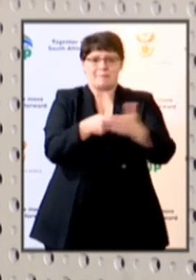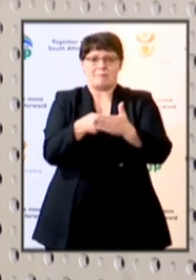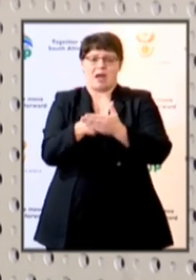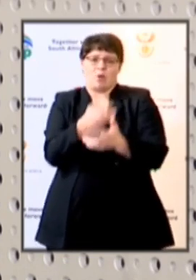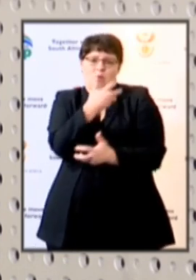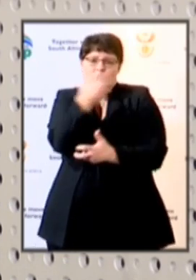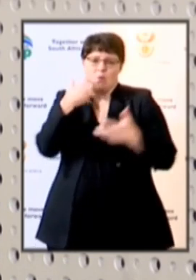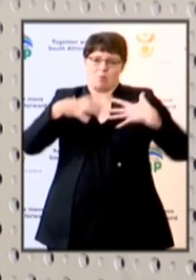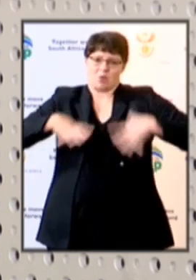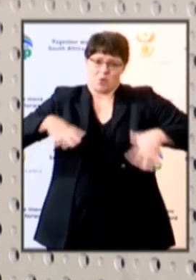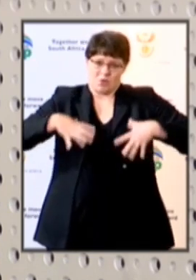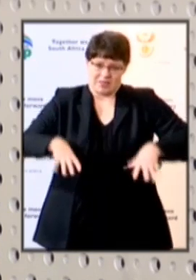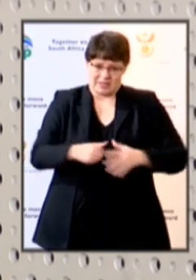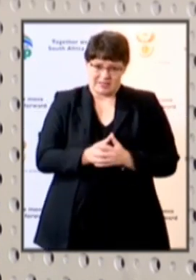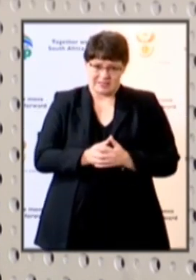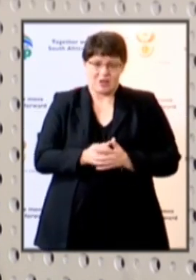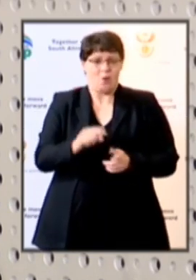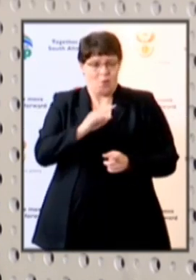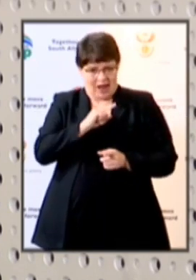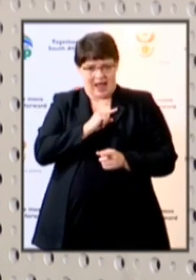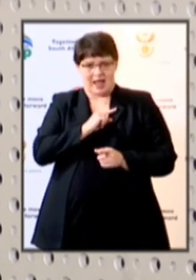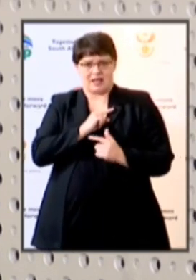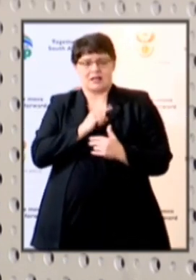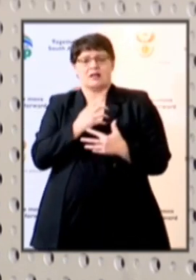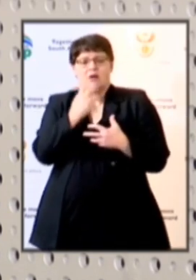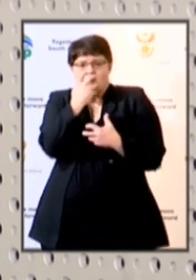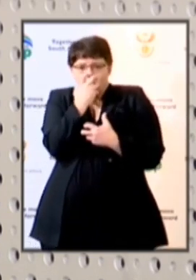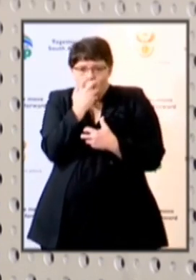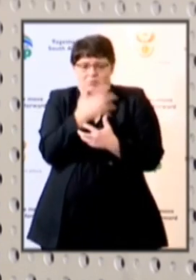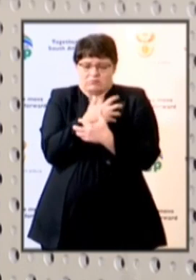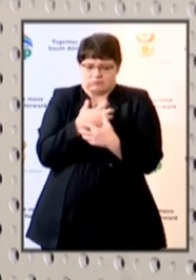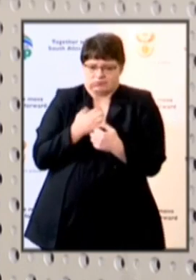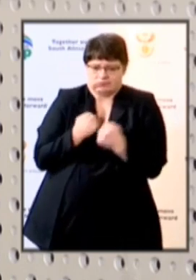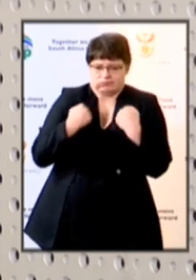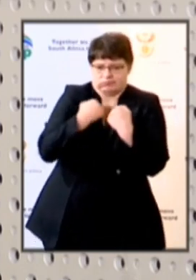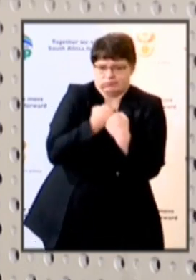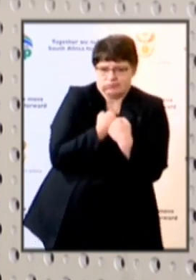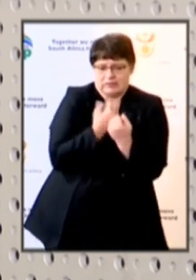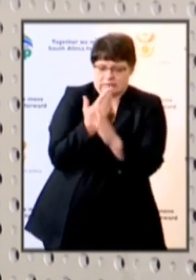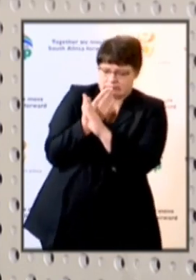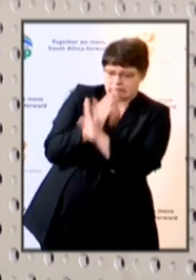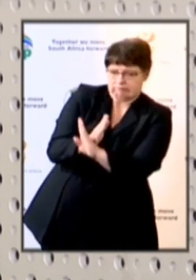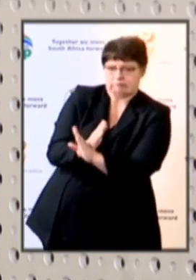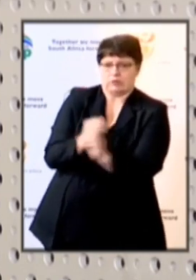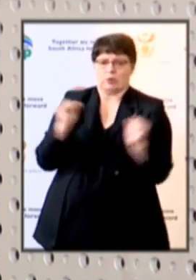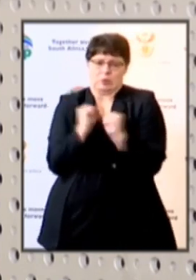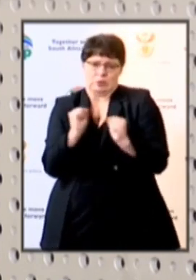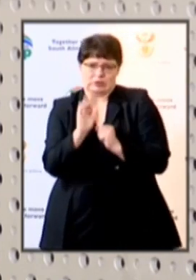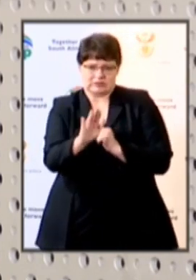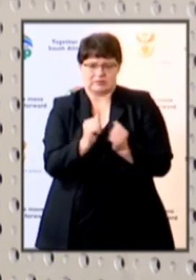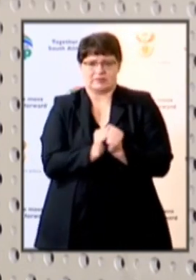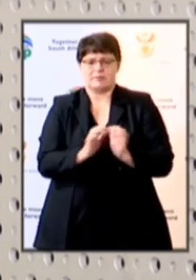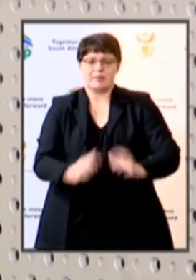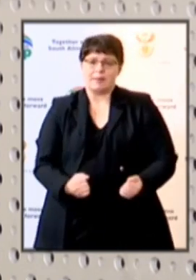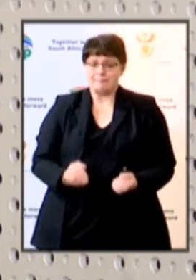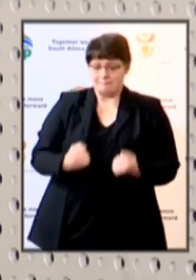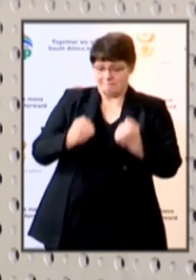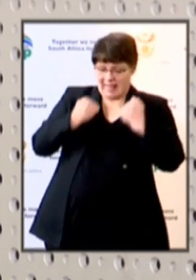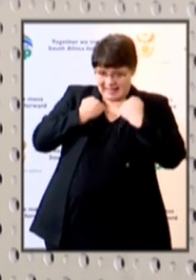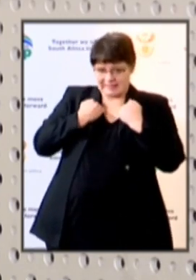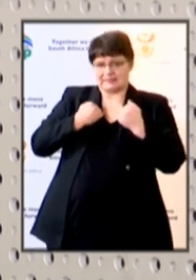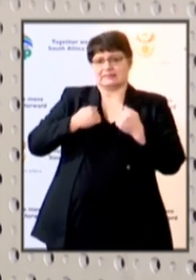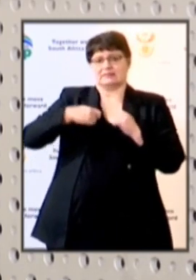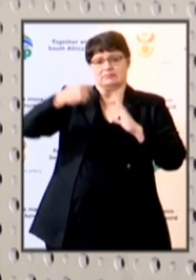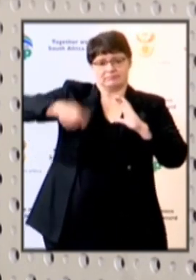get warm clothing. Part of fighting the virus is to avoid the cold. Blanket manufacturing, for a very similar